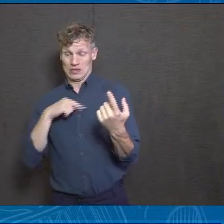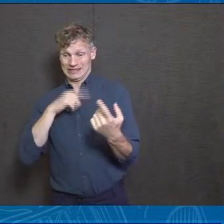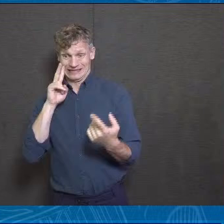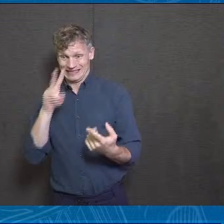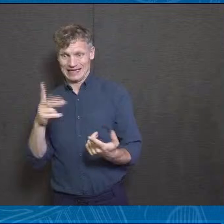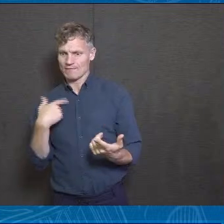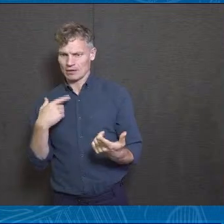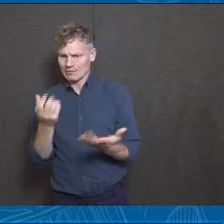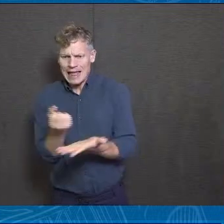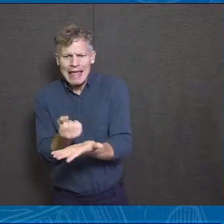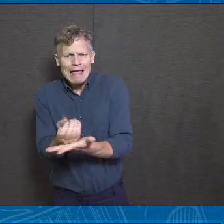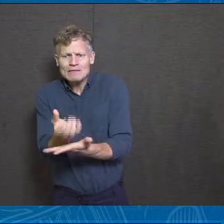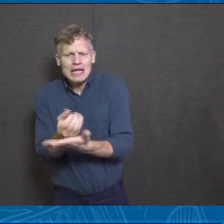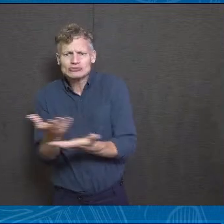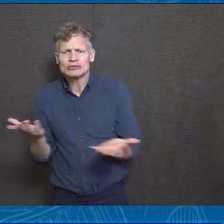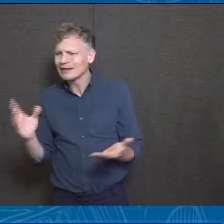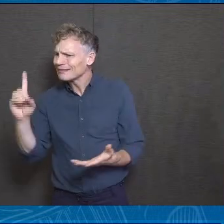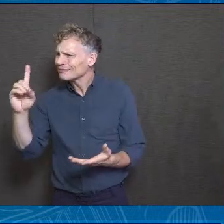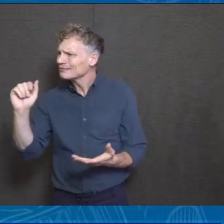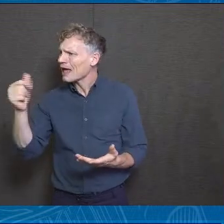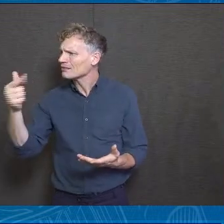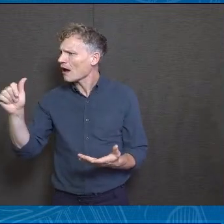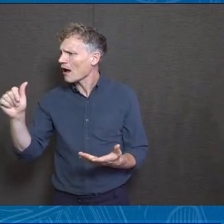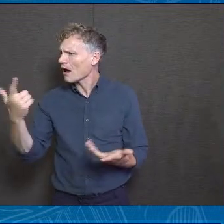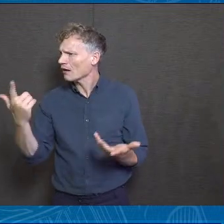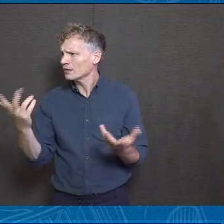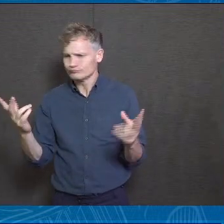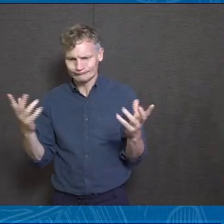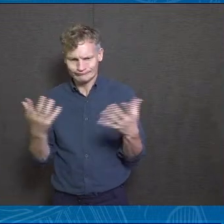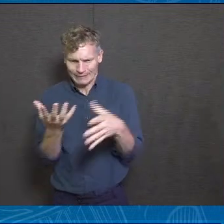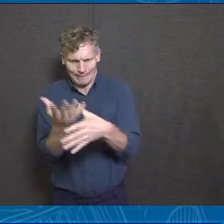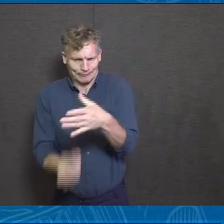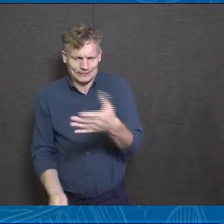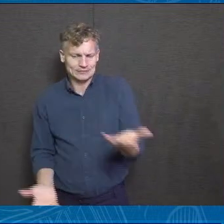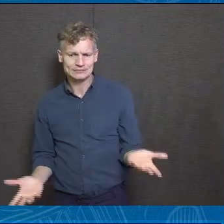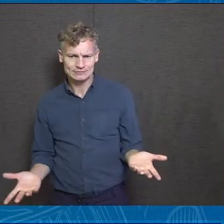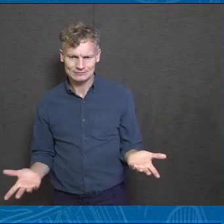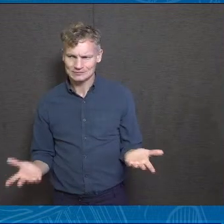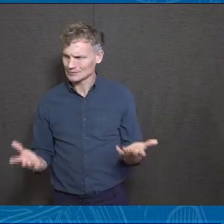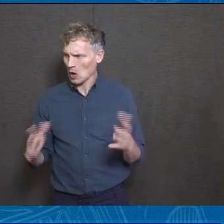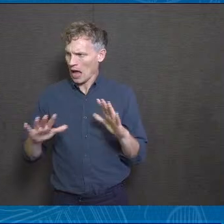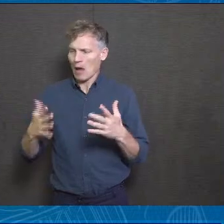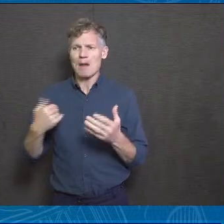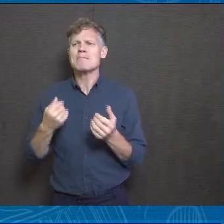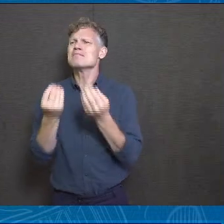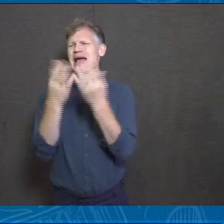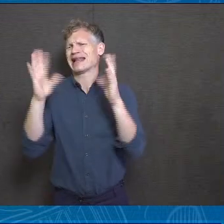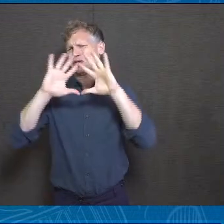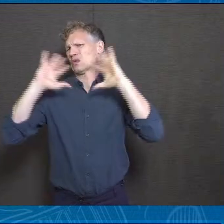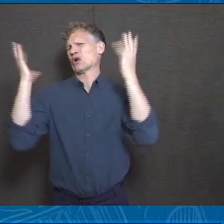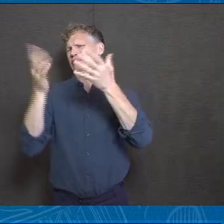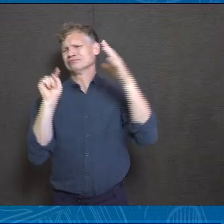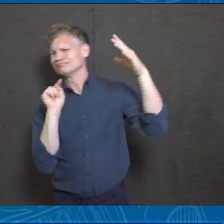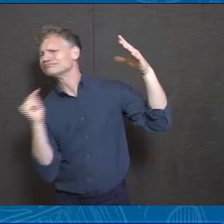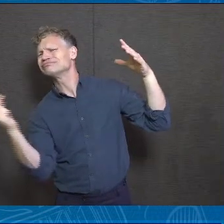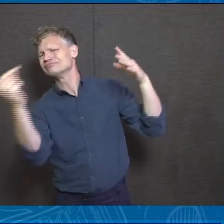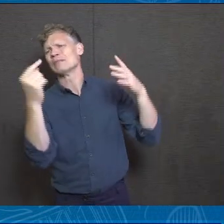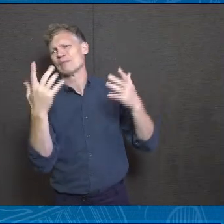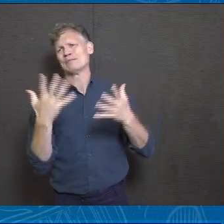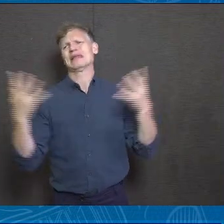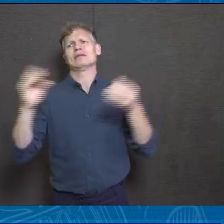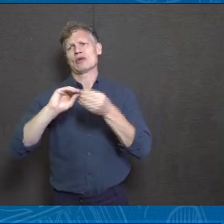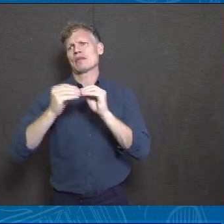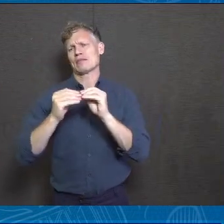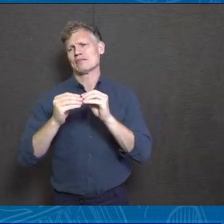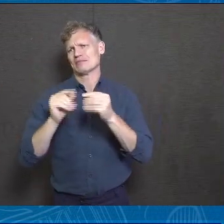data is one of the challenge. And I think in most of the region, that is one of the challenge also. The second one is the